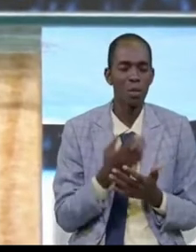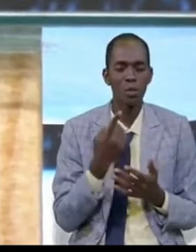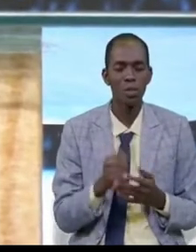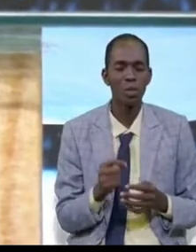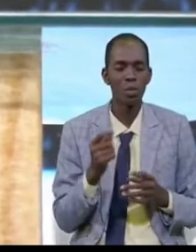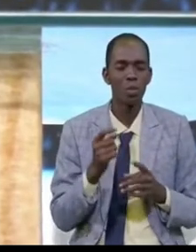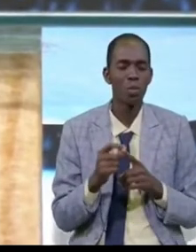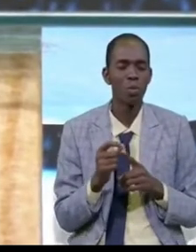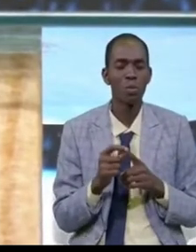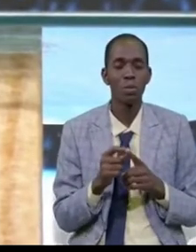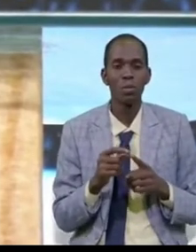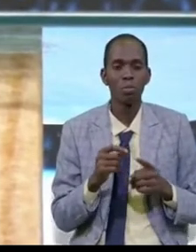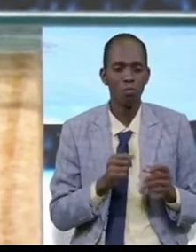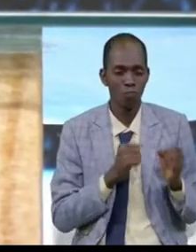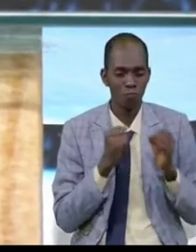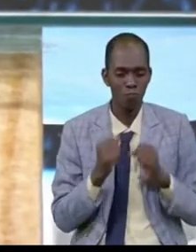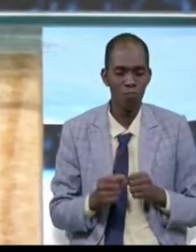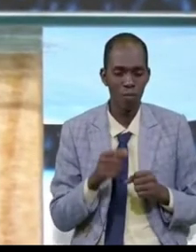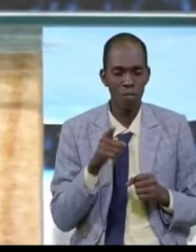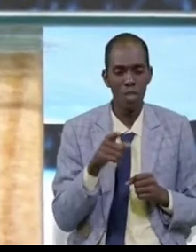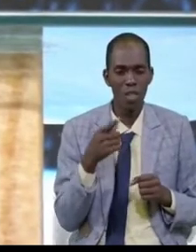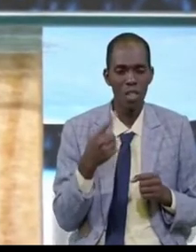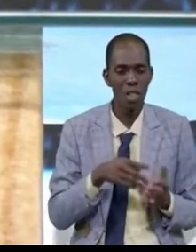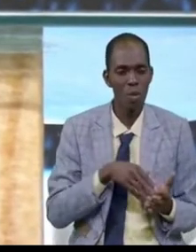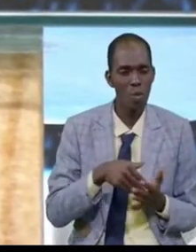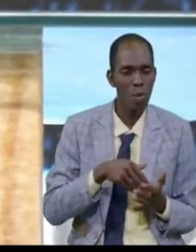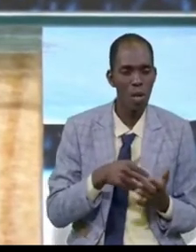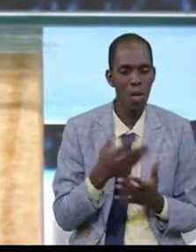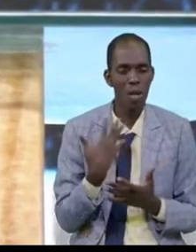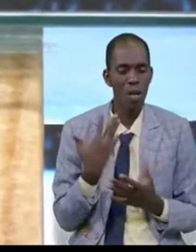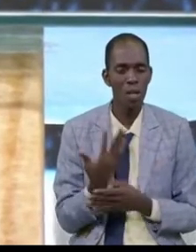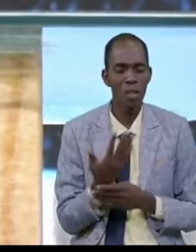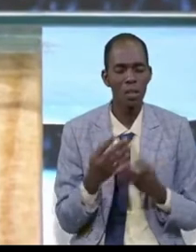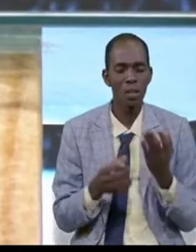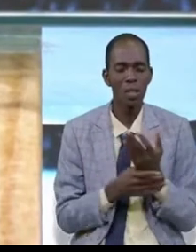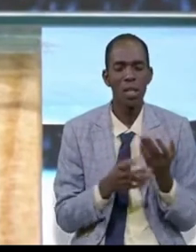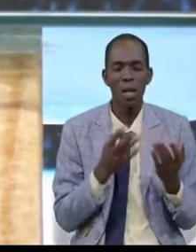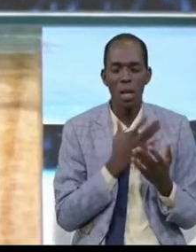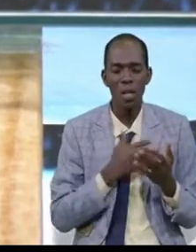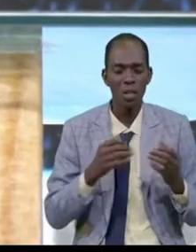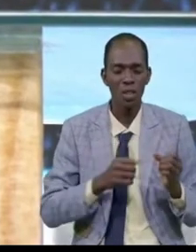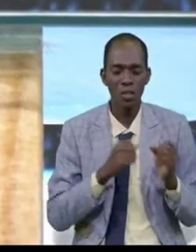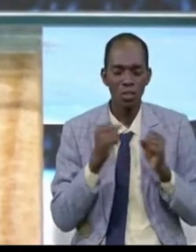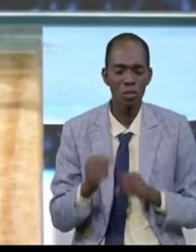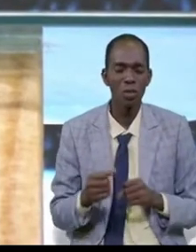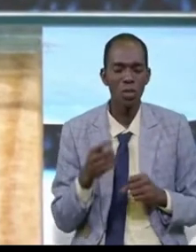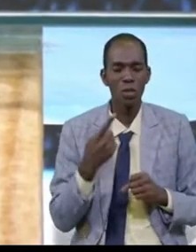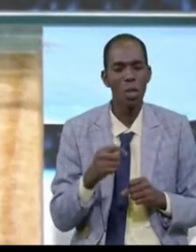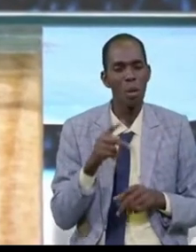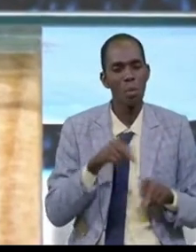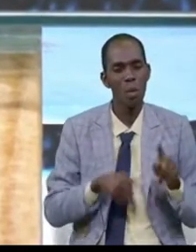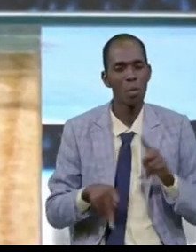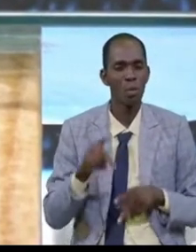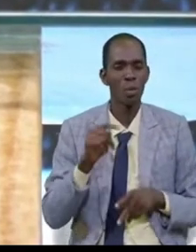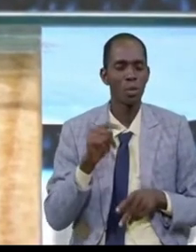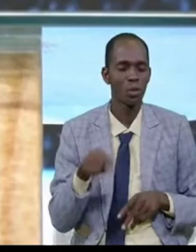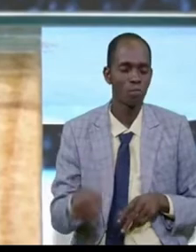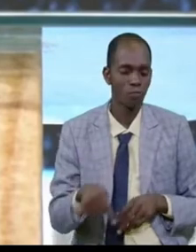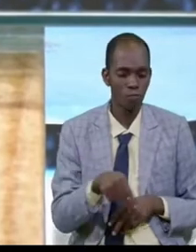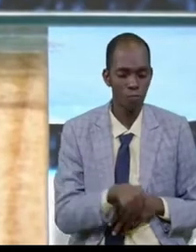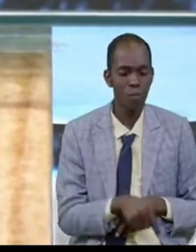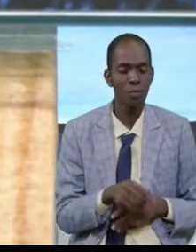feeble knees. Strengthen ye the weak hands and confirm the feeble knees. Now you need